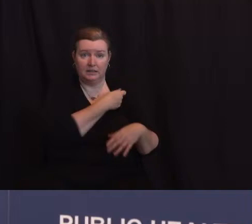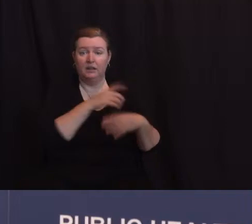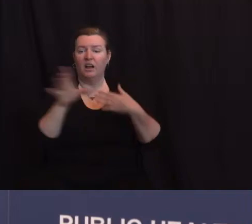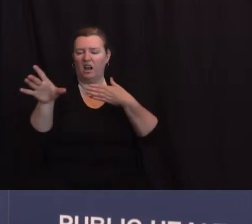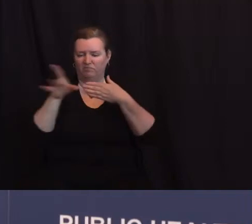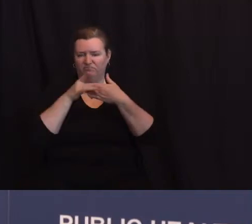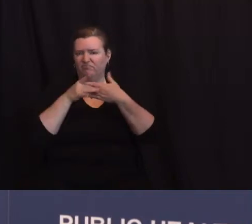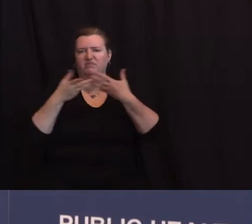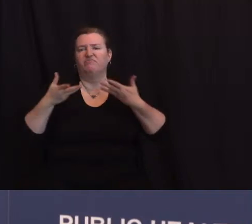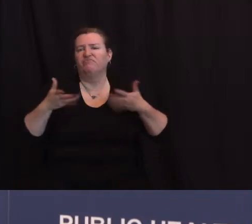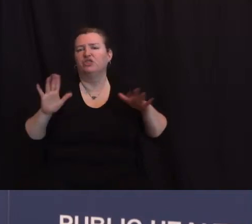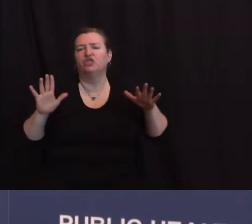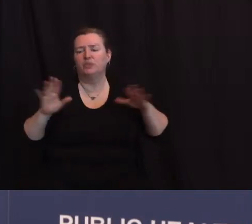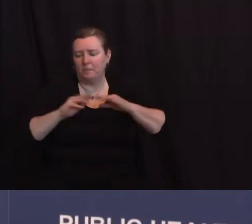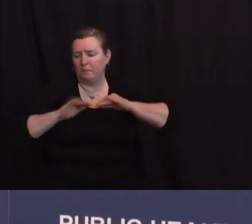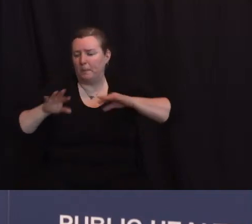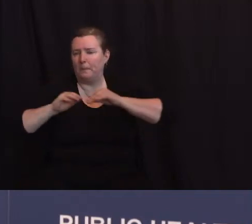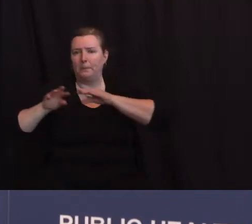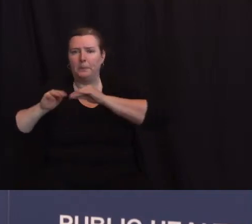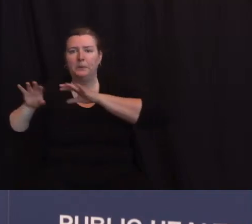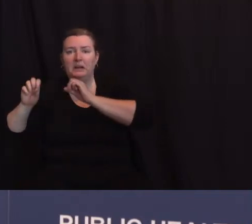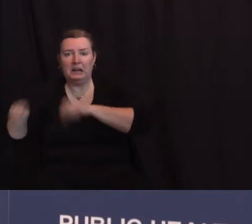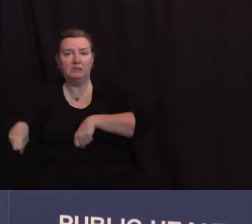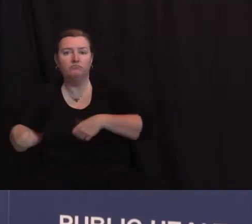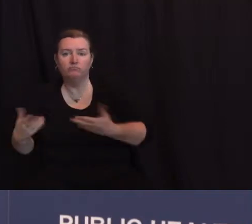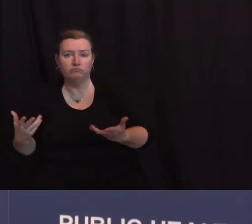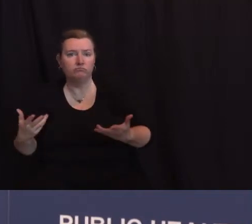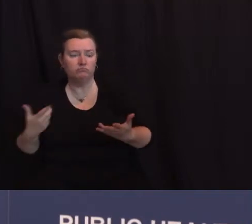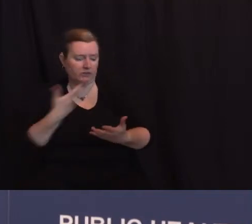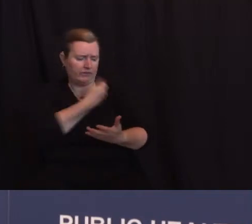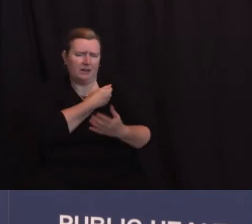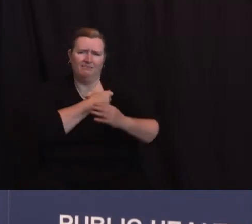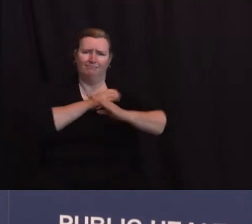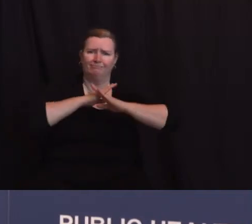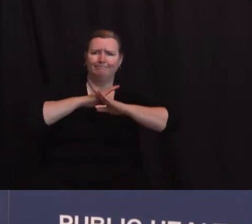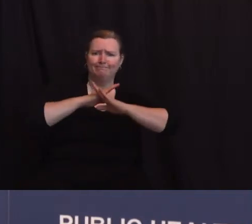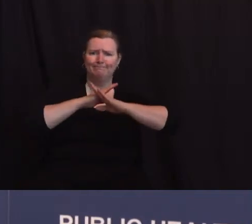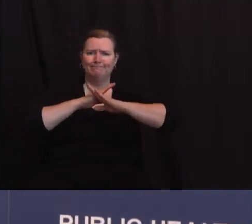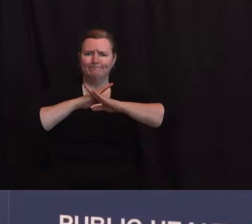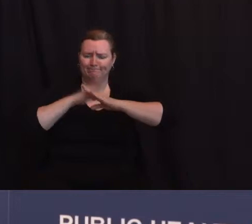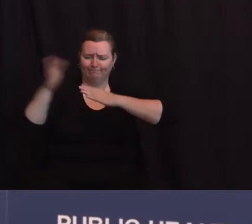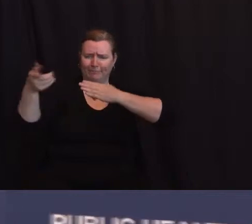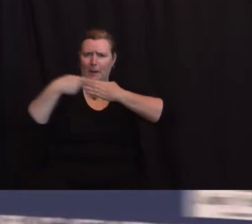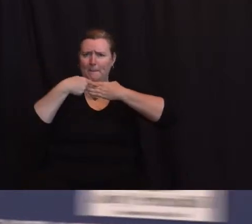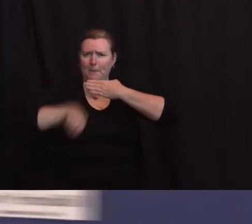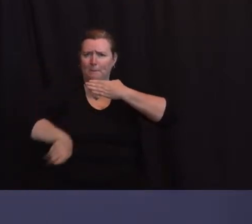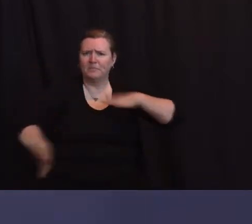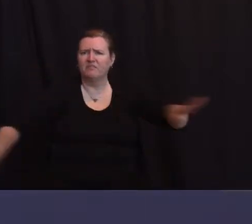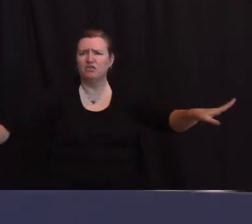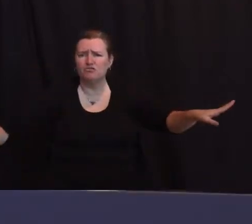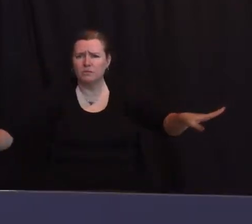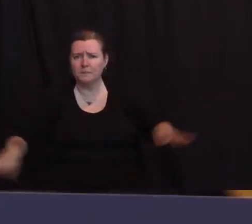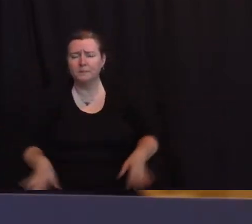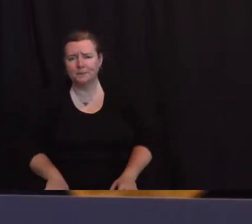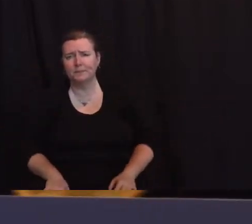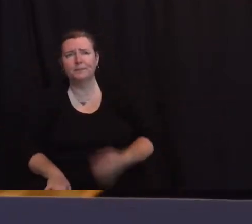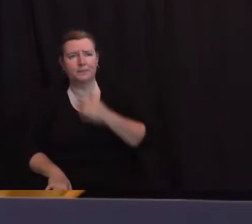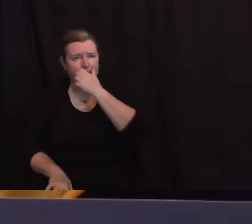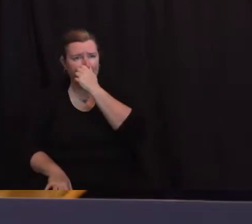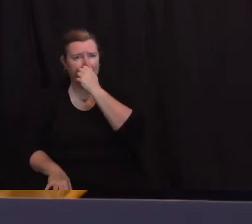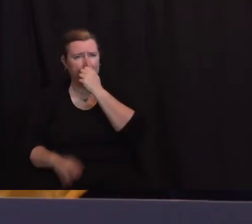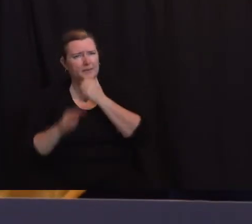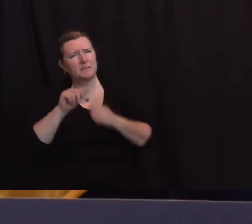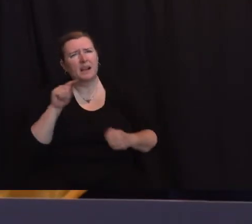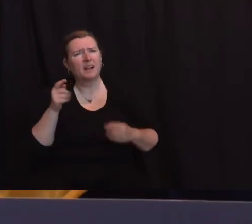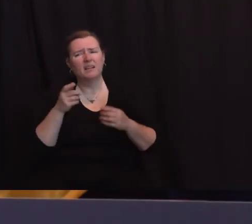there. So it's, again, just one more reason to say, go ahead, go out and get vaccinated. I think one other question you asked, Matt, we're gonna move